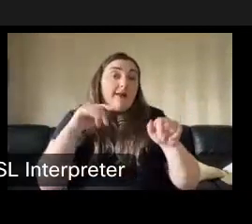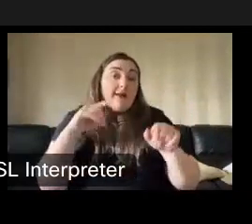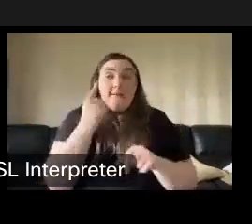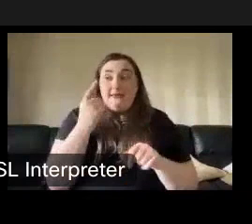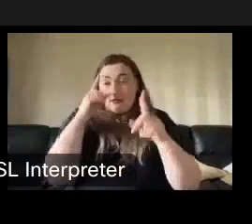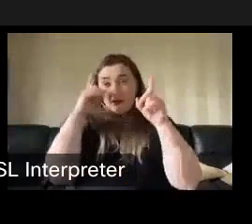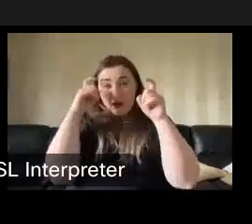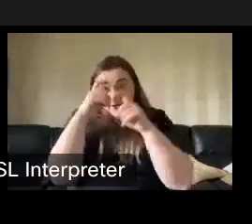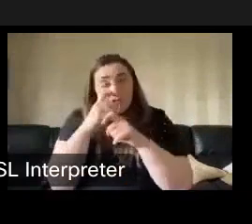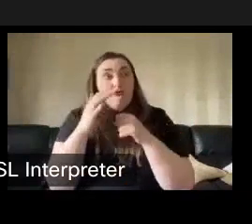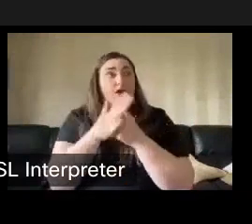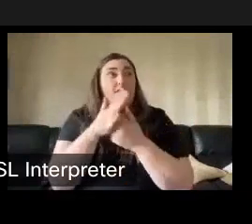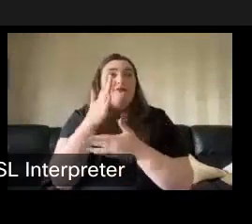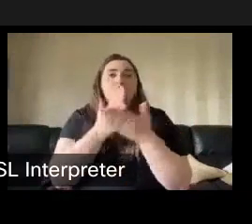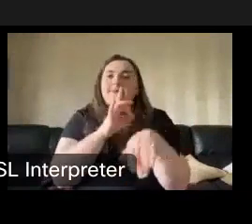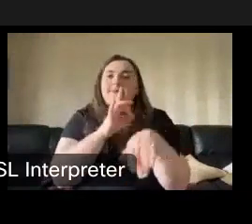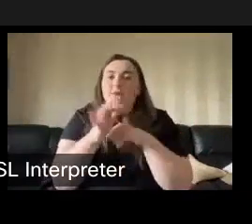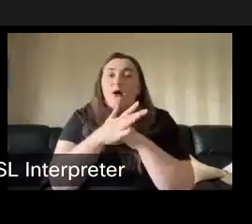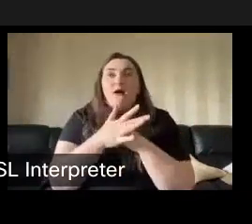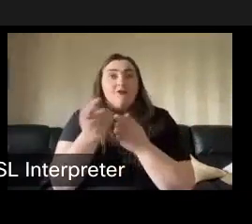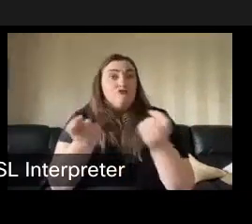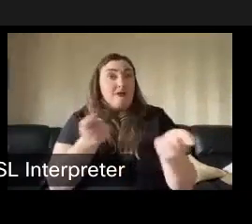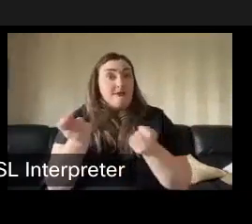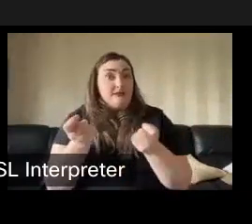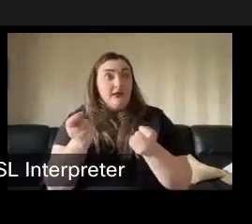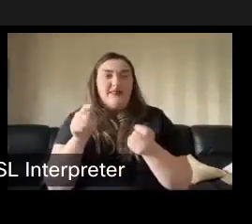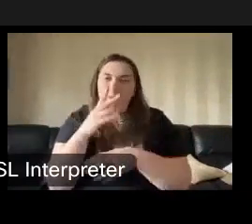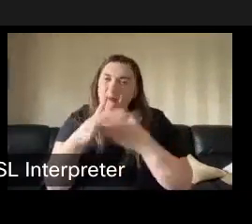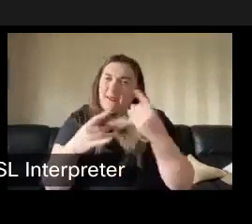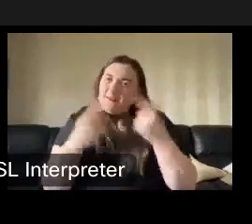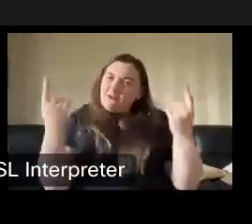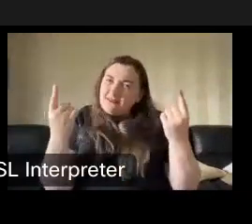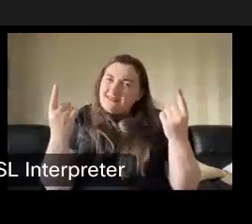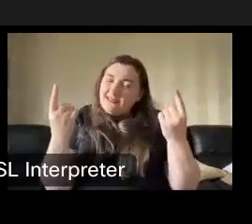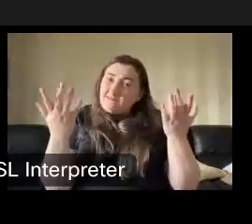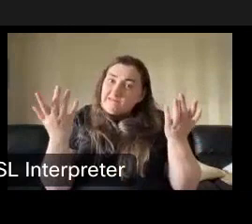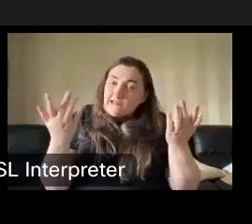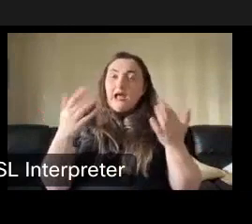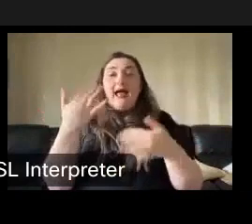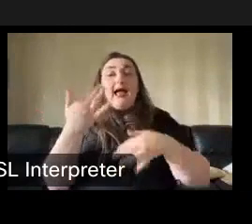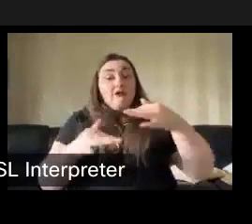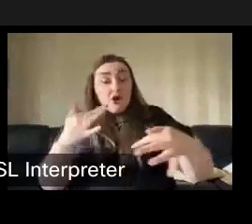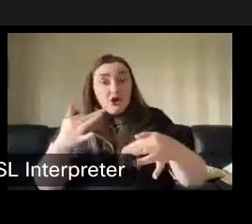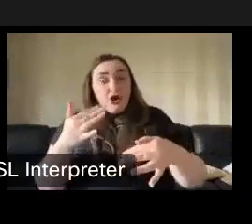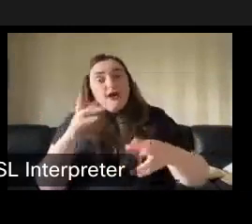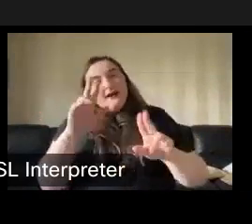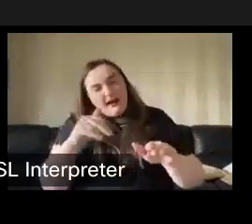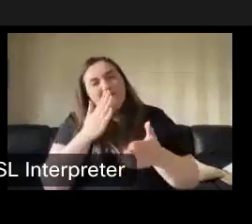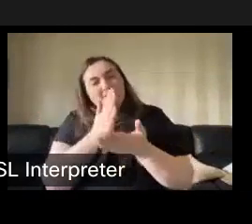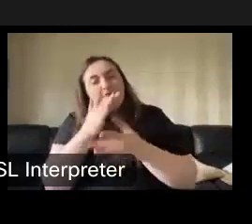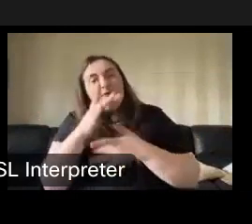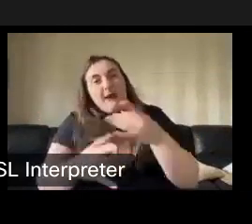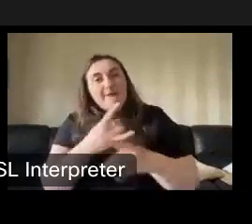complication perhaps of some kind of treatment? Does that make a difference? And, you know, errors are preventable events arising